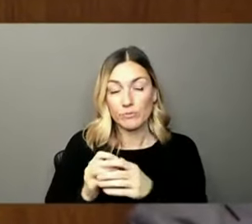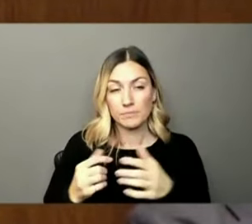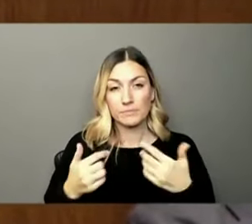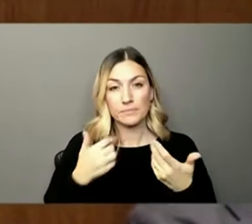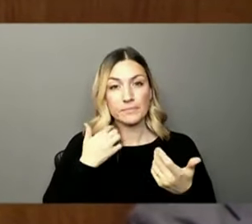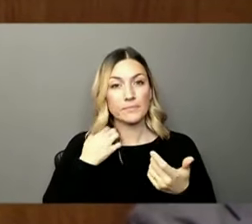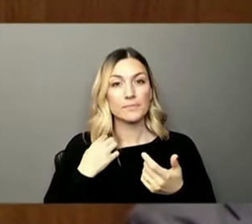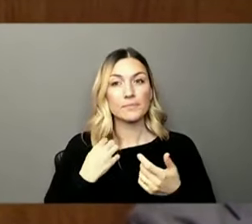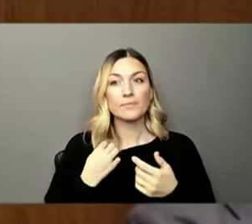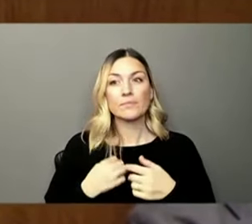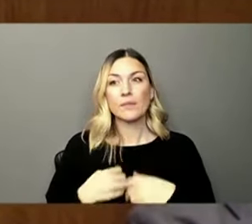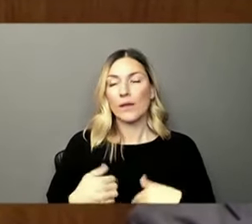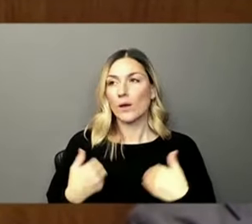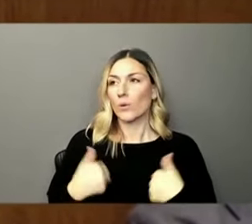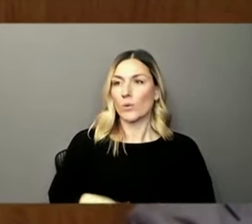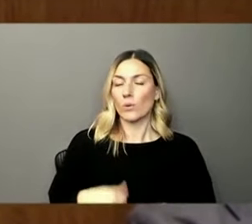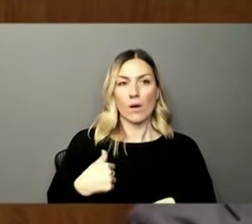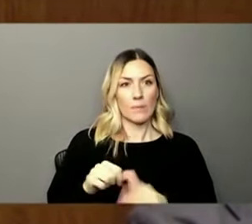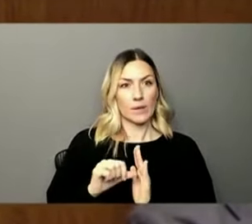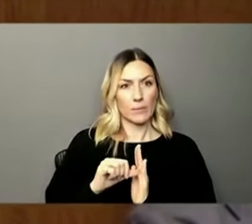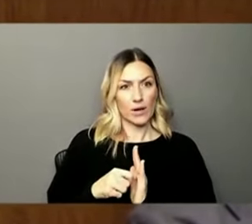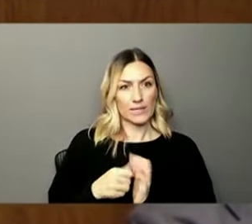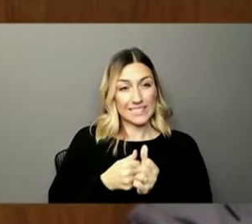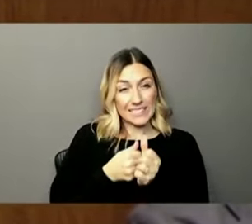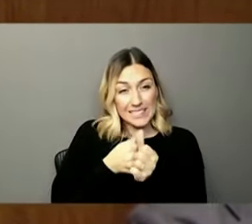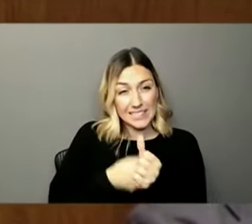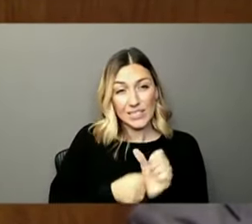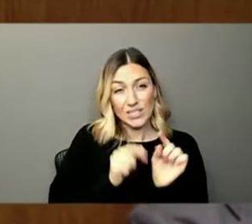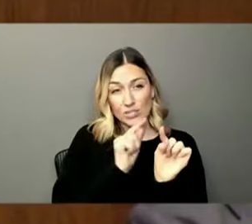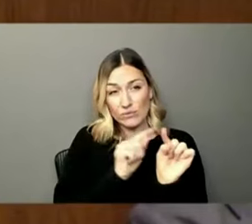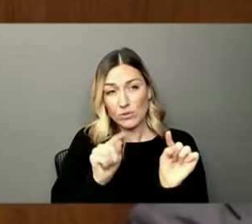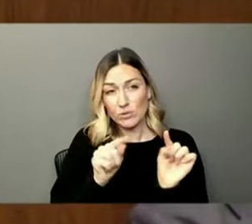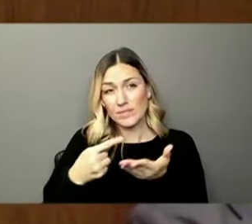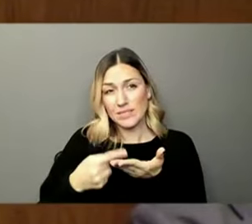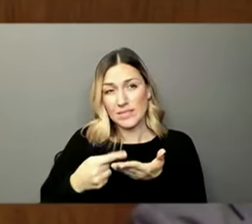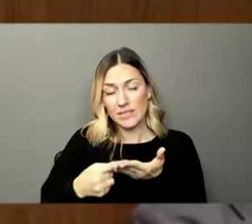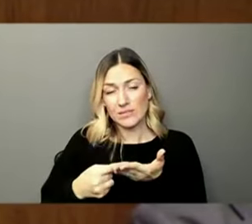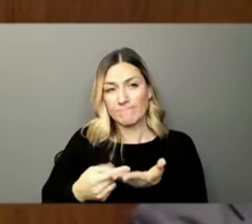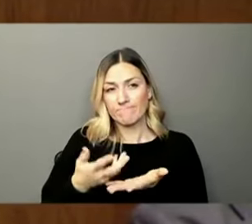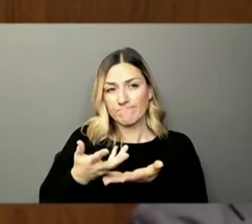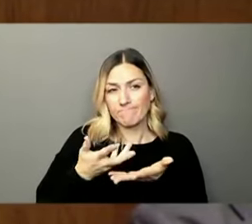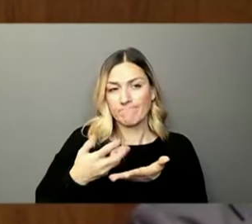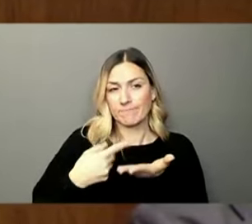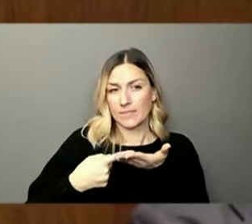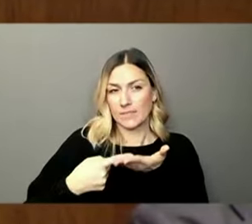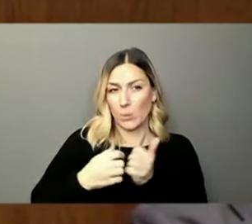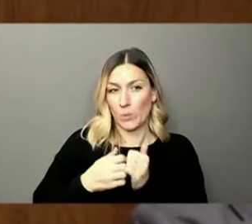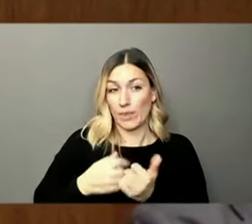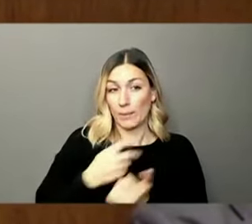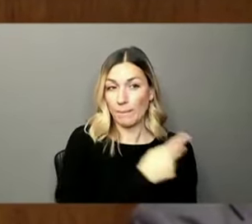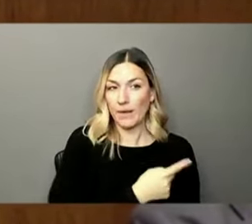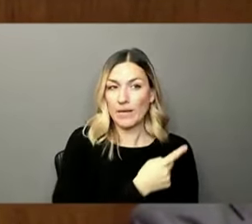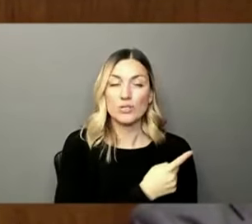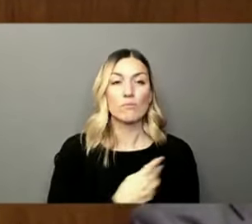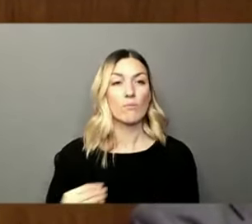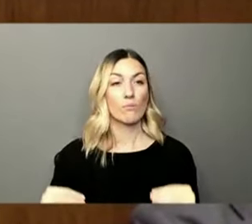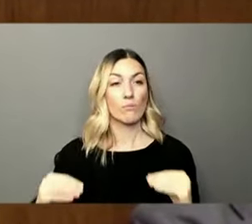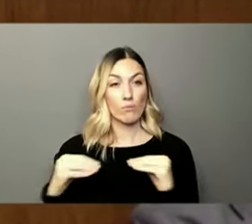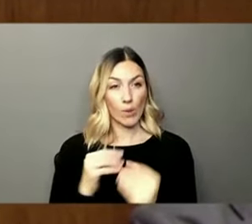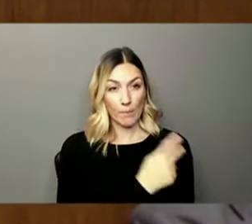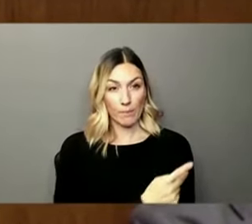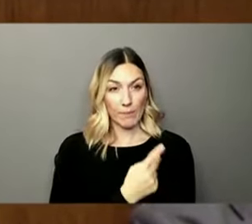I can't tell you how impressed I am that every one of you are talking about the importance of talking to patients and then just getting more and more and more